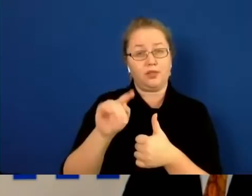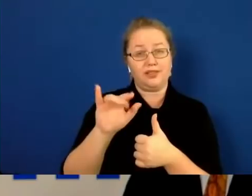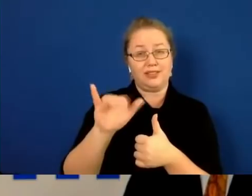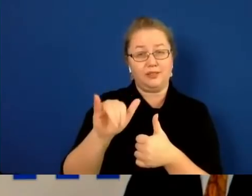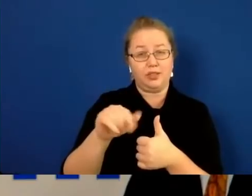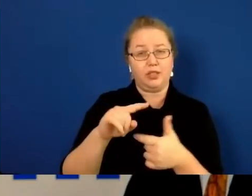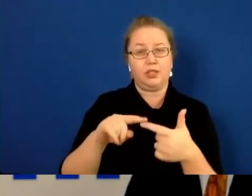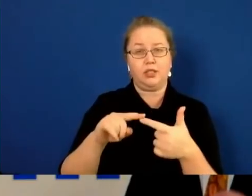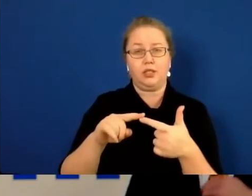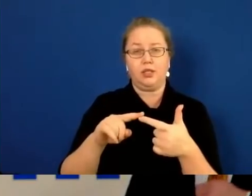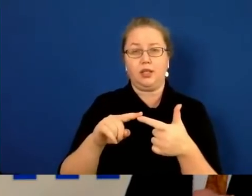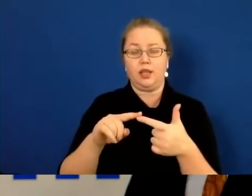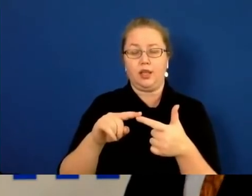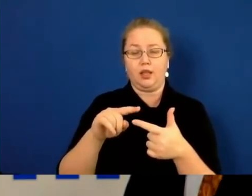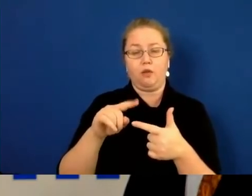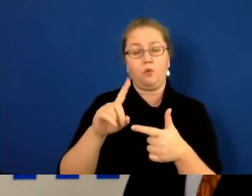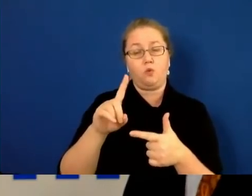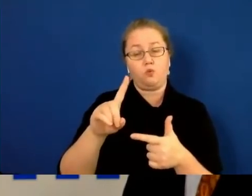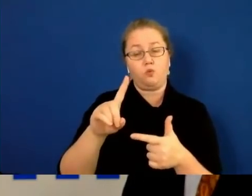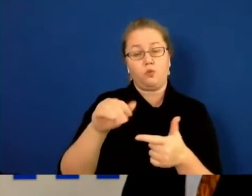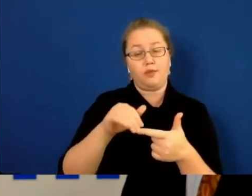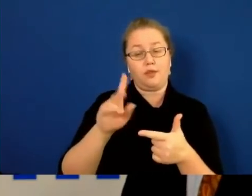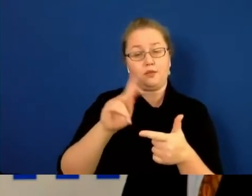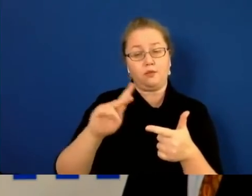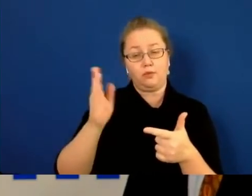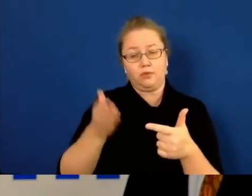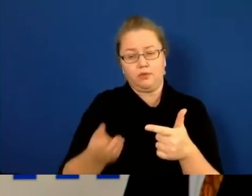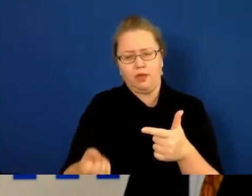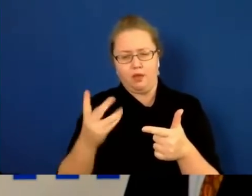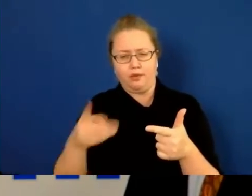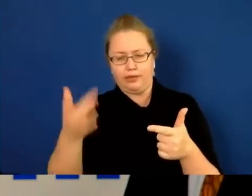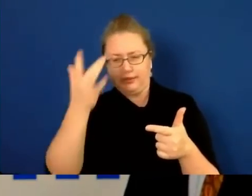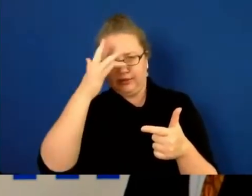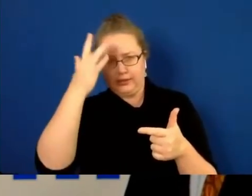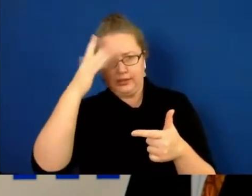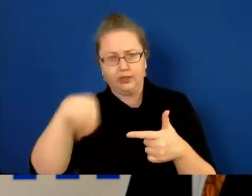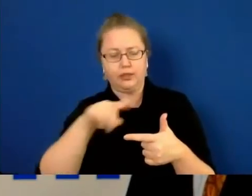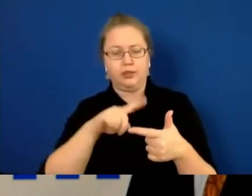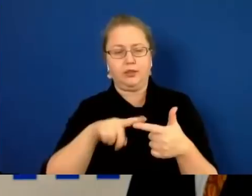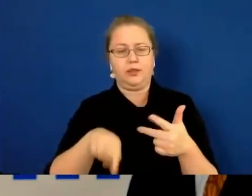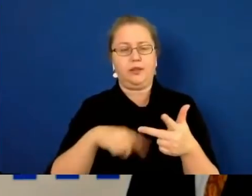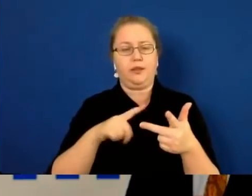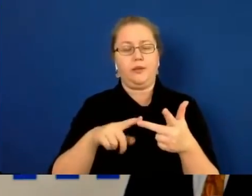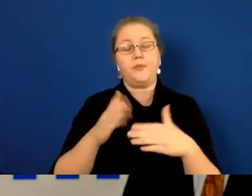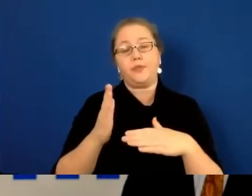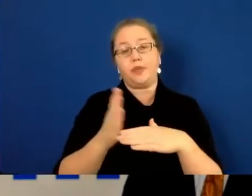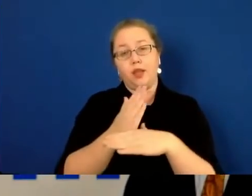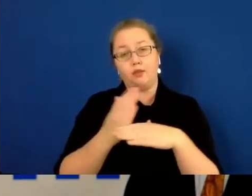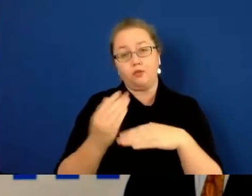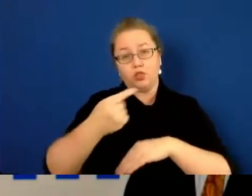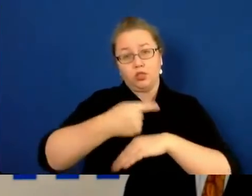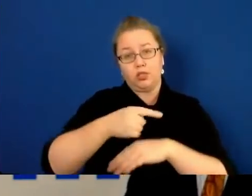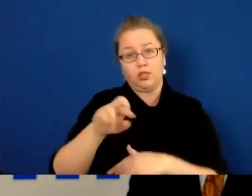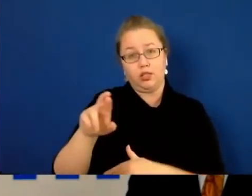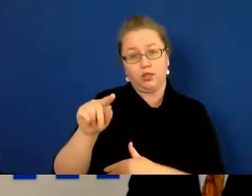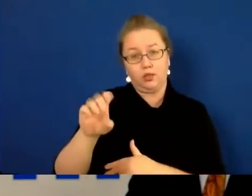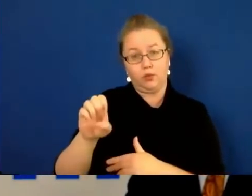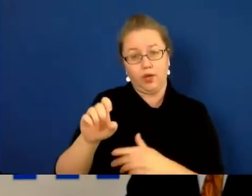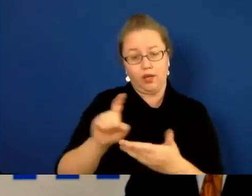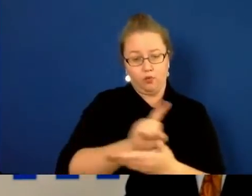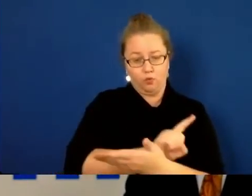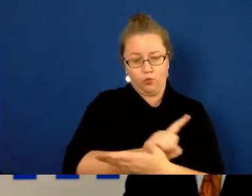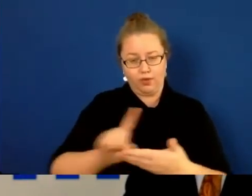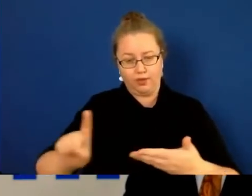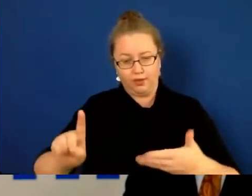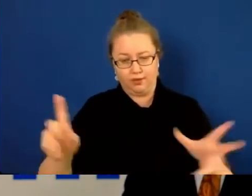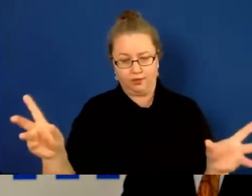whether outbreaks are happening and whether there's transmission happening in schools. We look at the rates of positivity, but